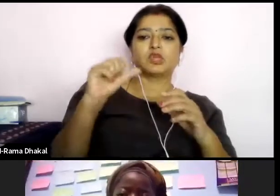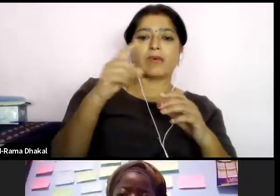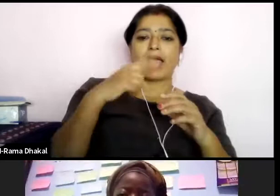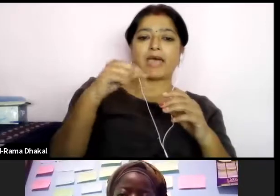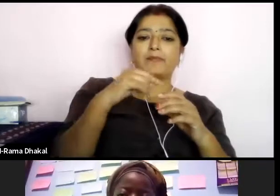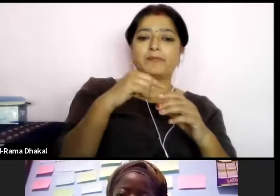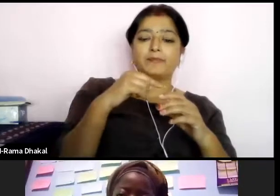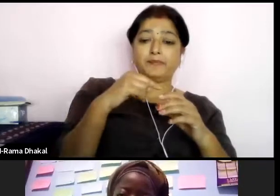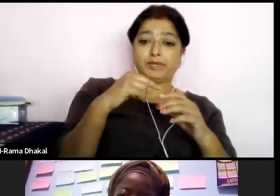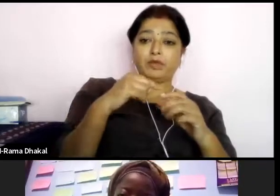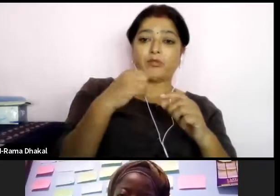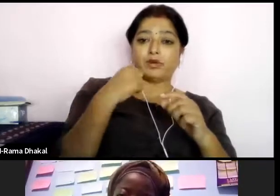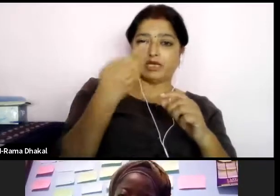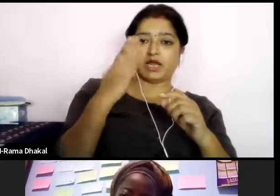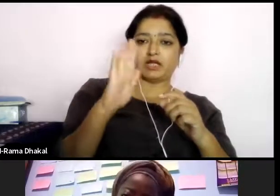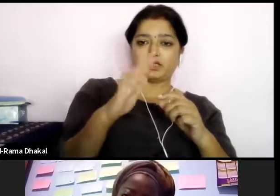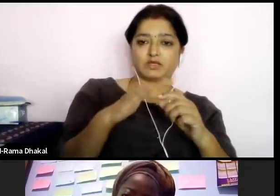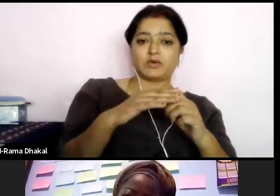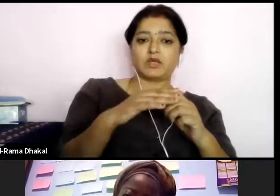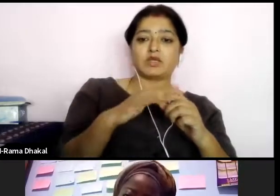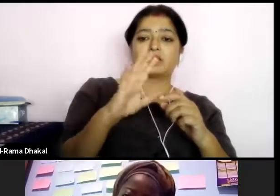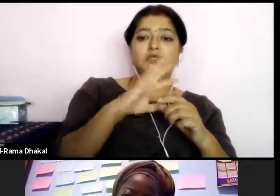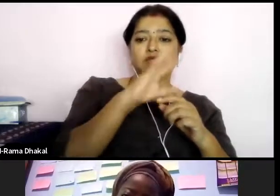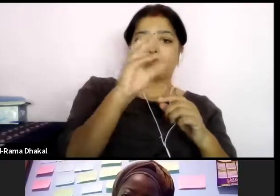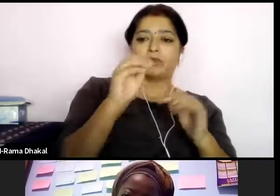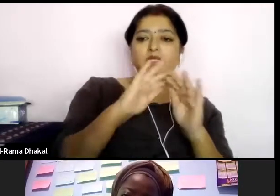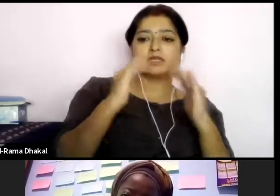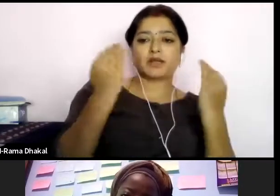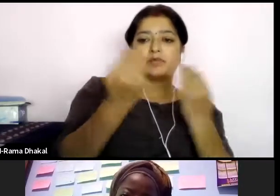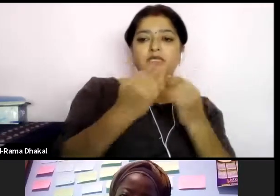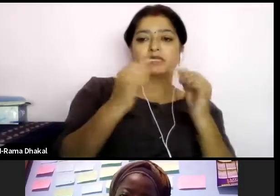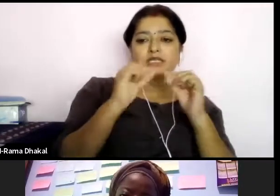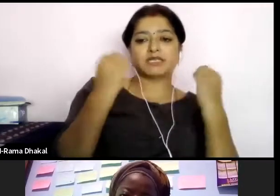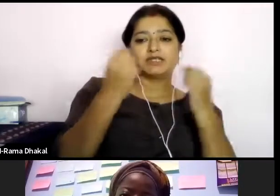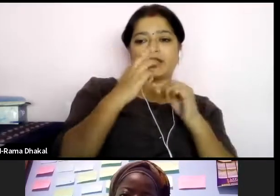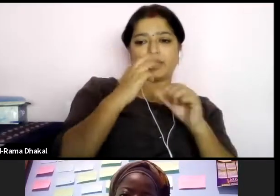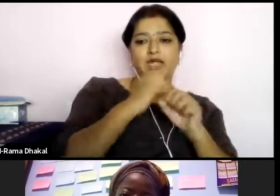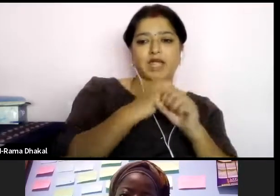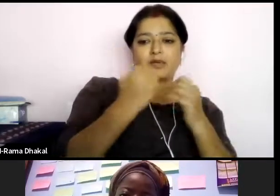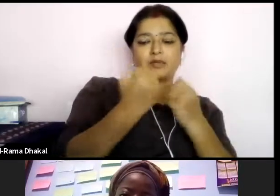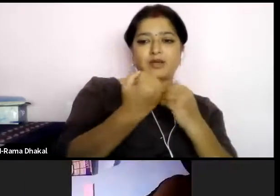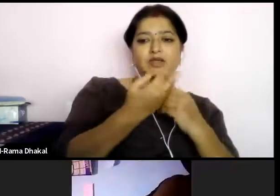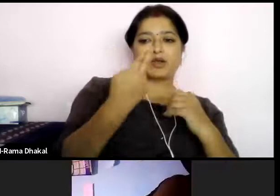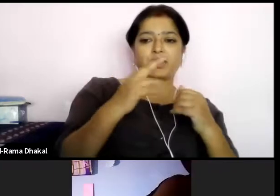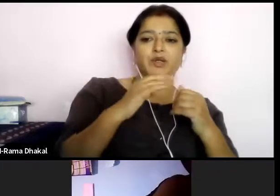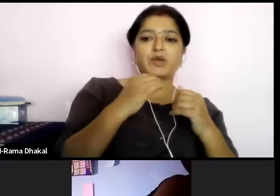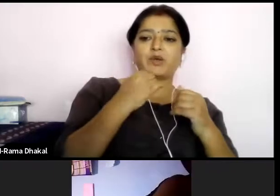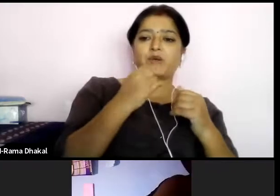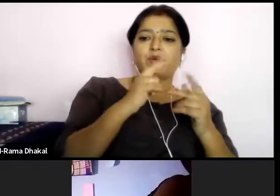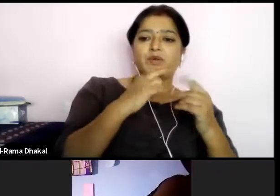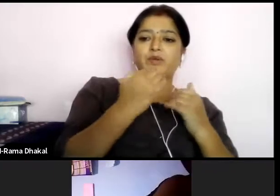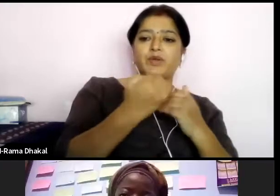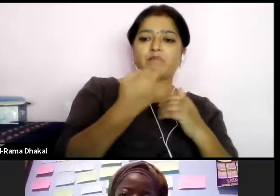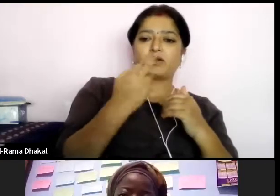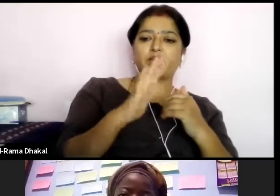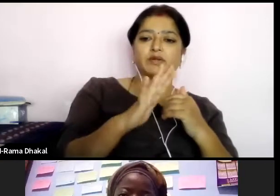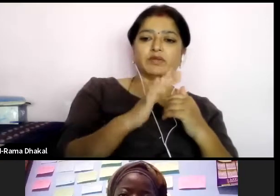sure I answered your question, but yes, I do believe that partnerships are critical to the working sector.